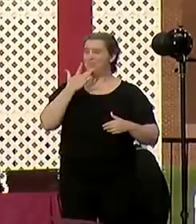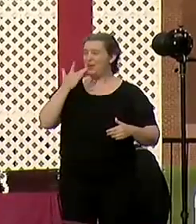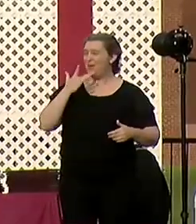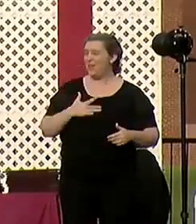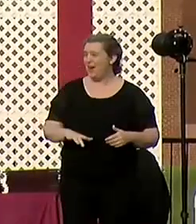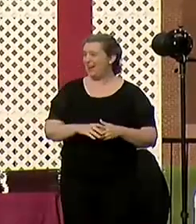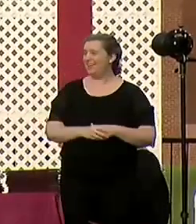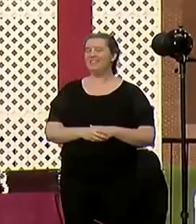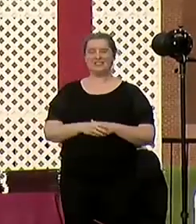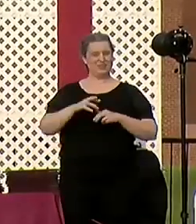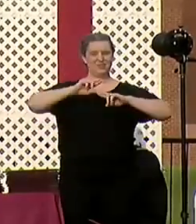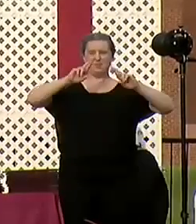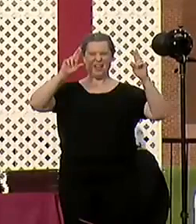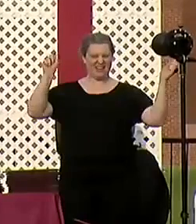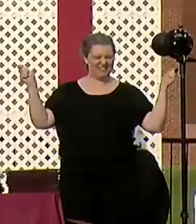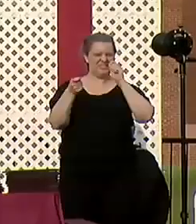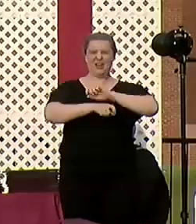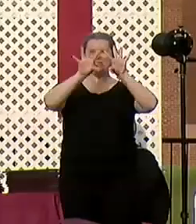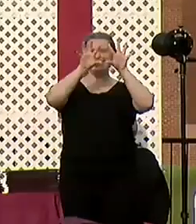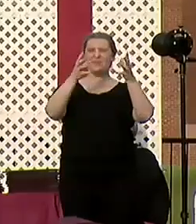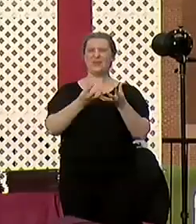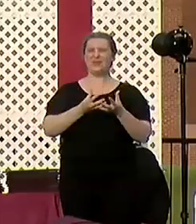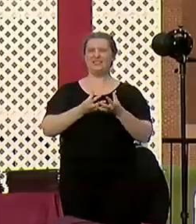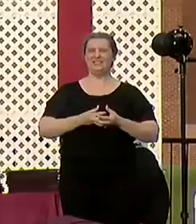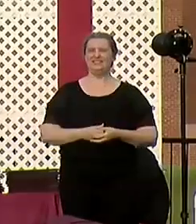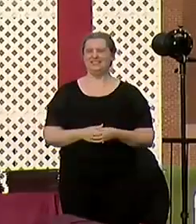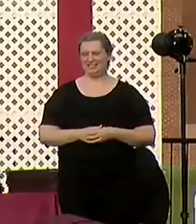of 2021. We're ready to change the world.